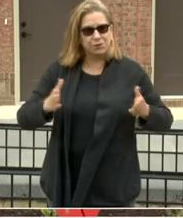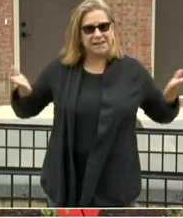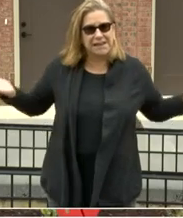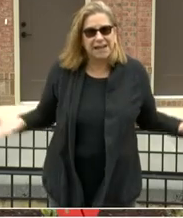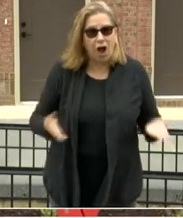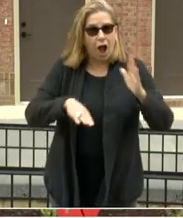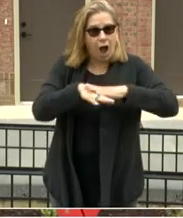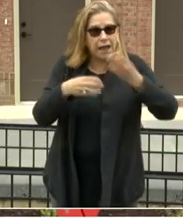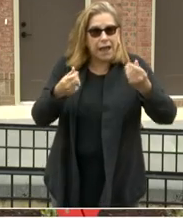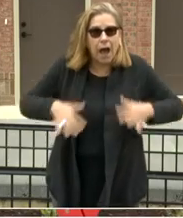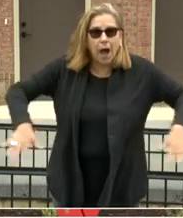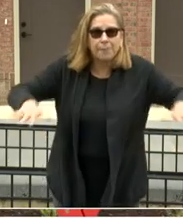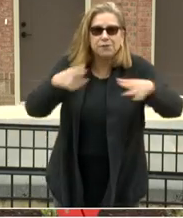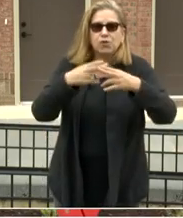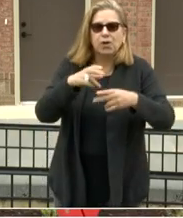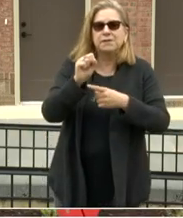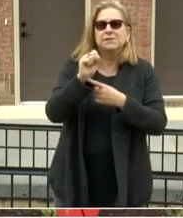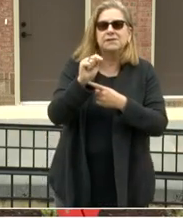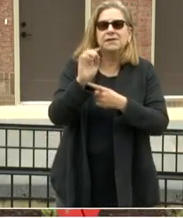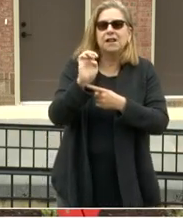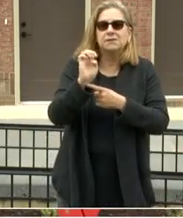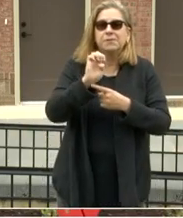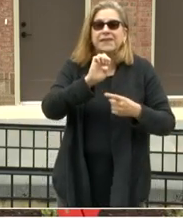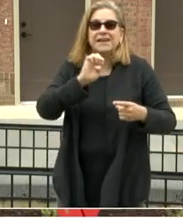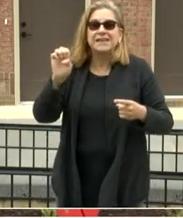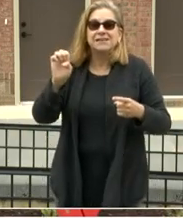delivered 202 affordable units.